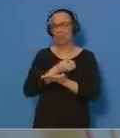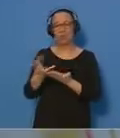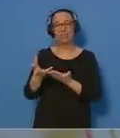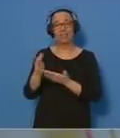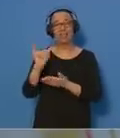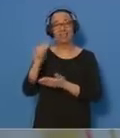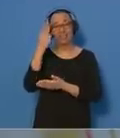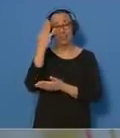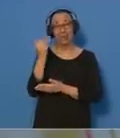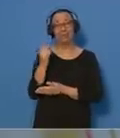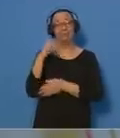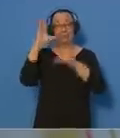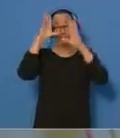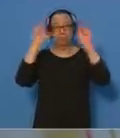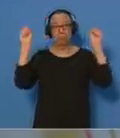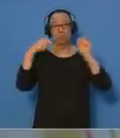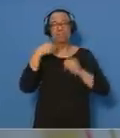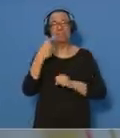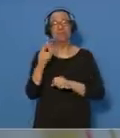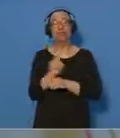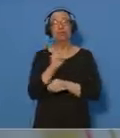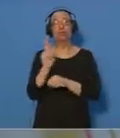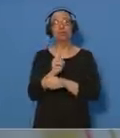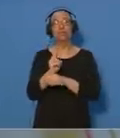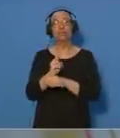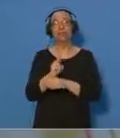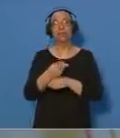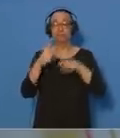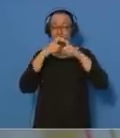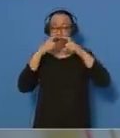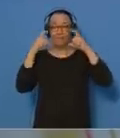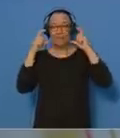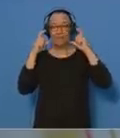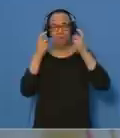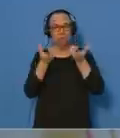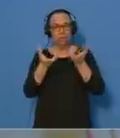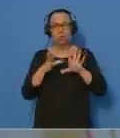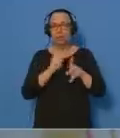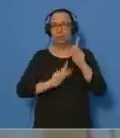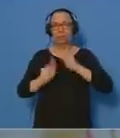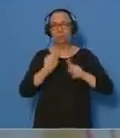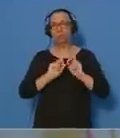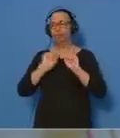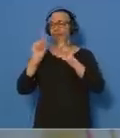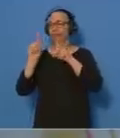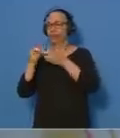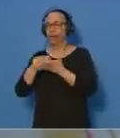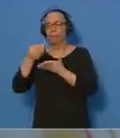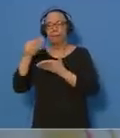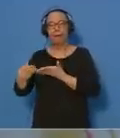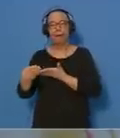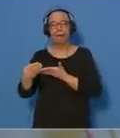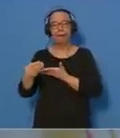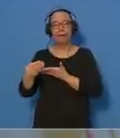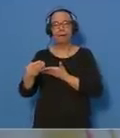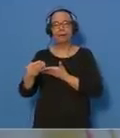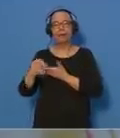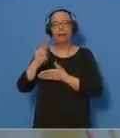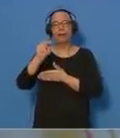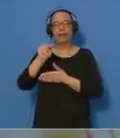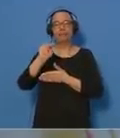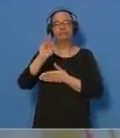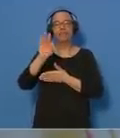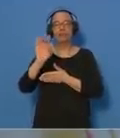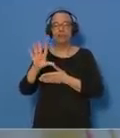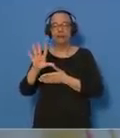Premier's comments with respect to the utilizing of face masks. We don't want people to run out and buy the